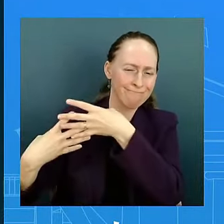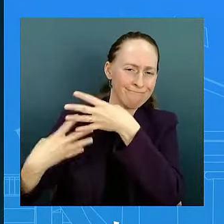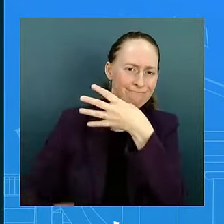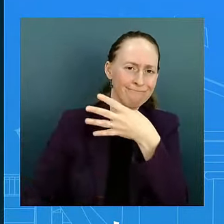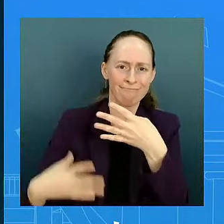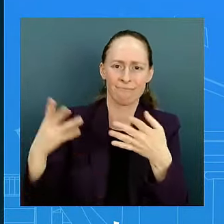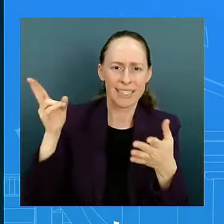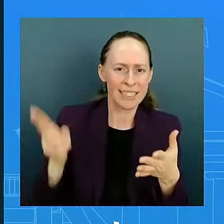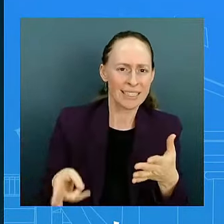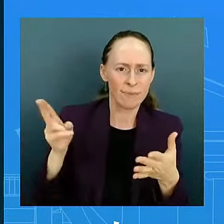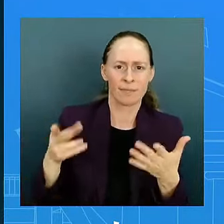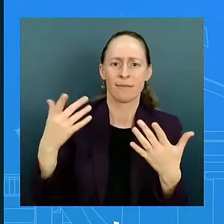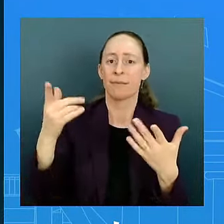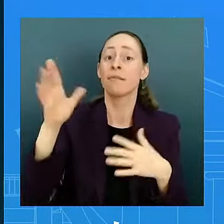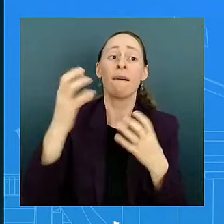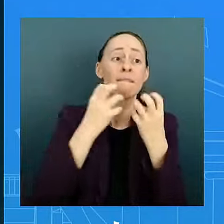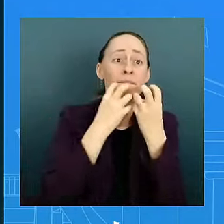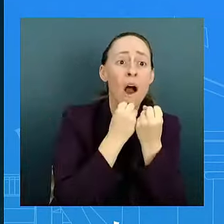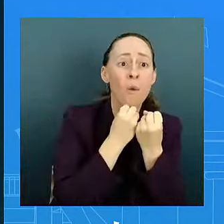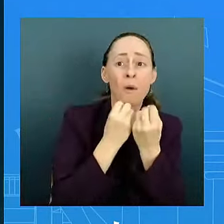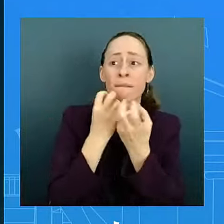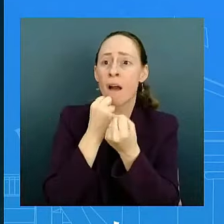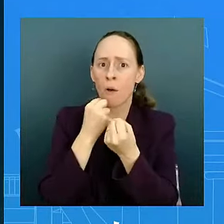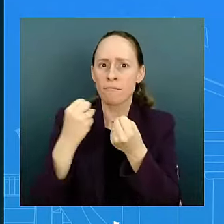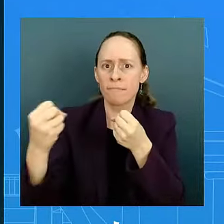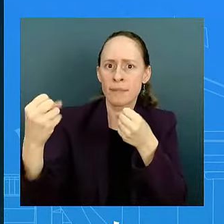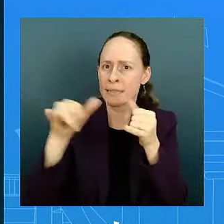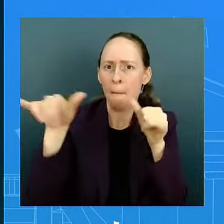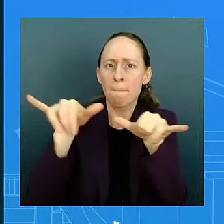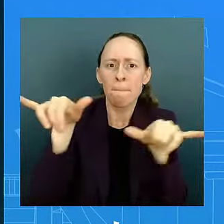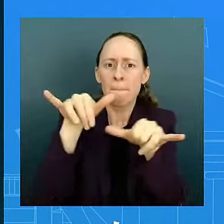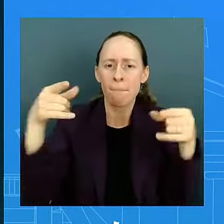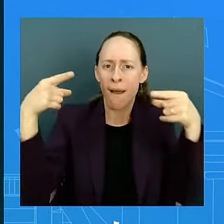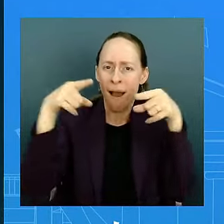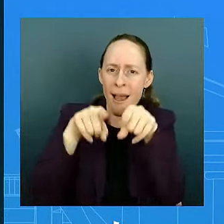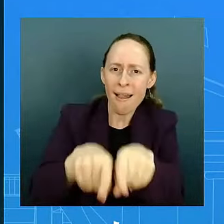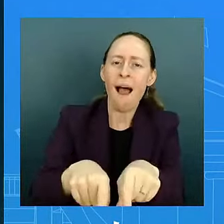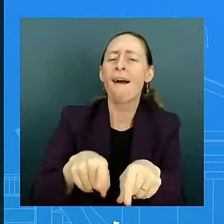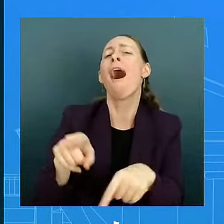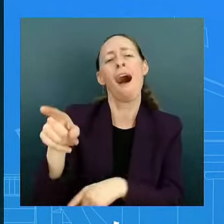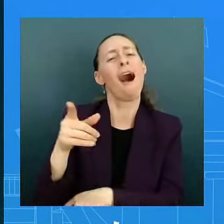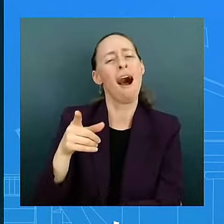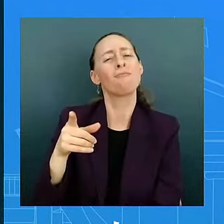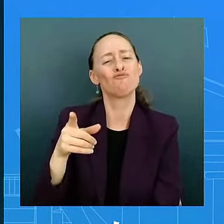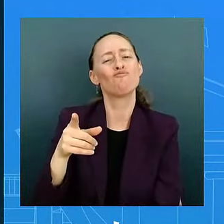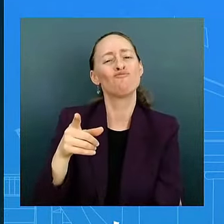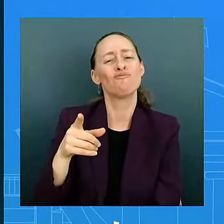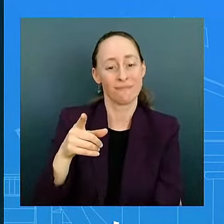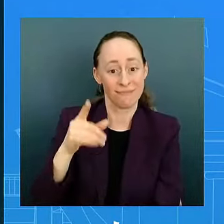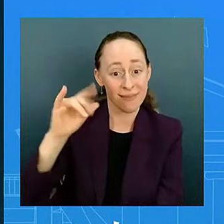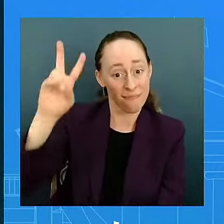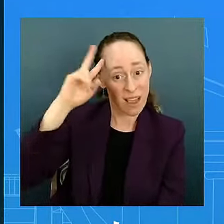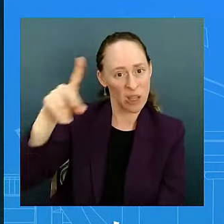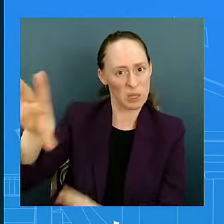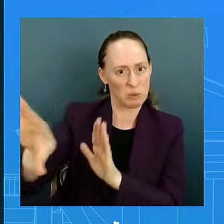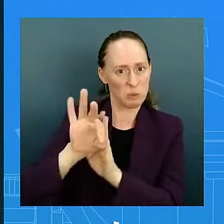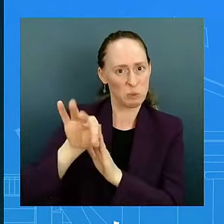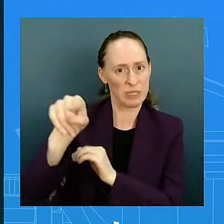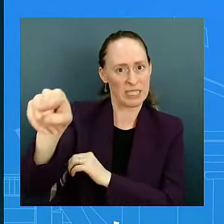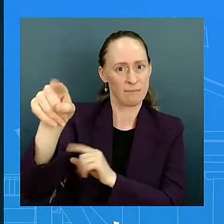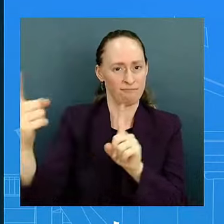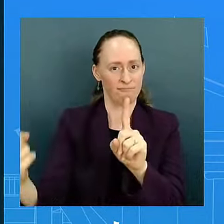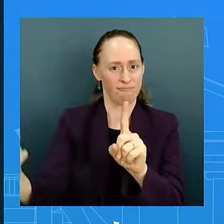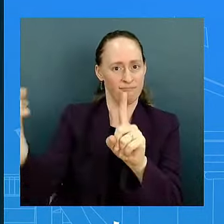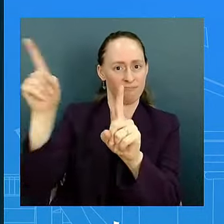the vice president does as well, as she has picked him to be her running mate. But I can't speak to voters about this. That is something